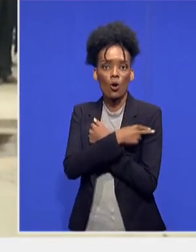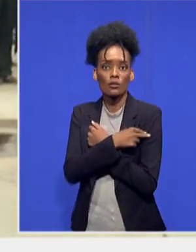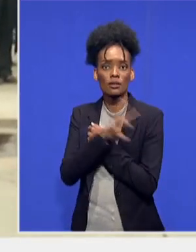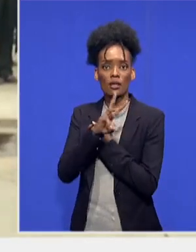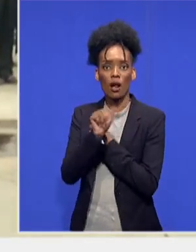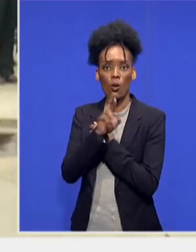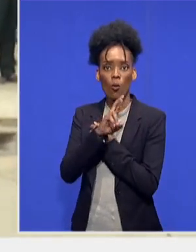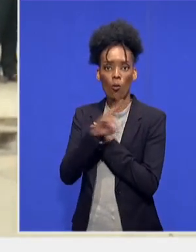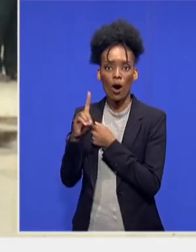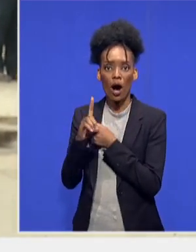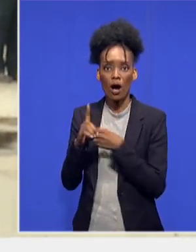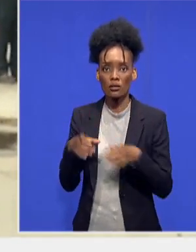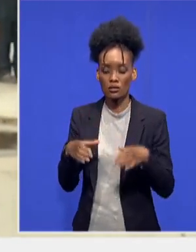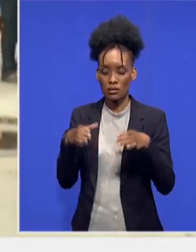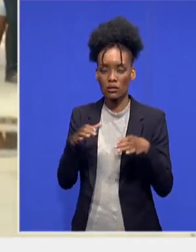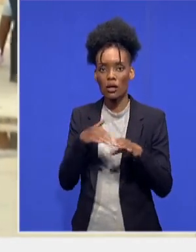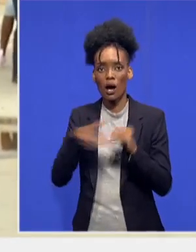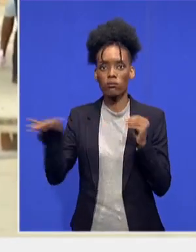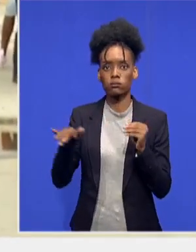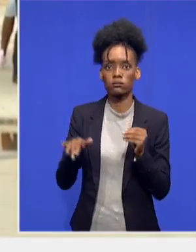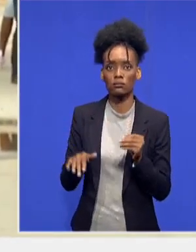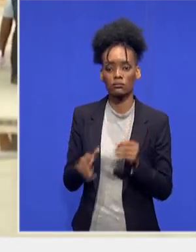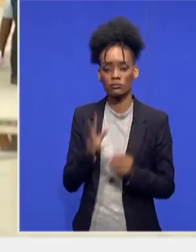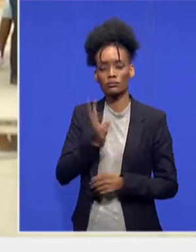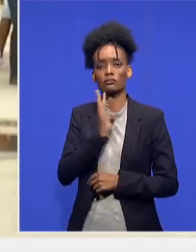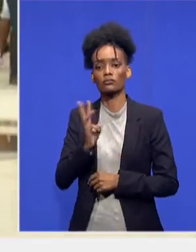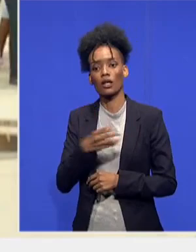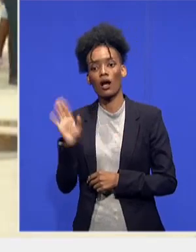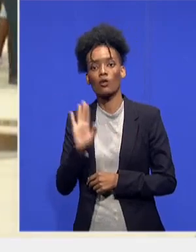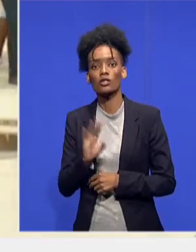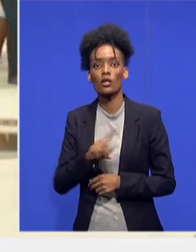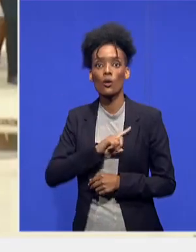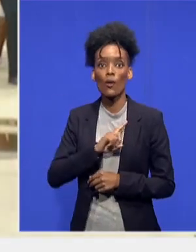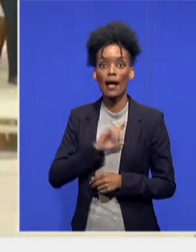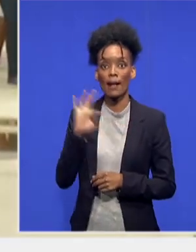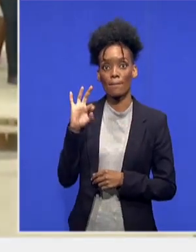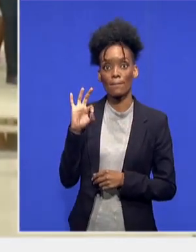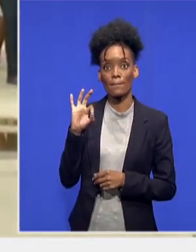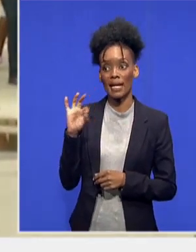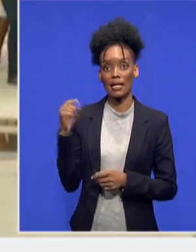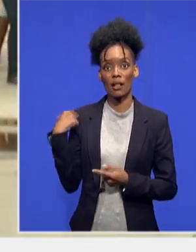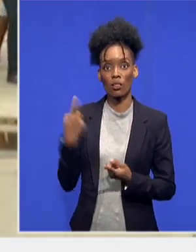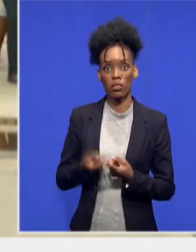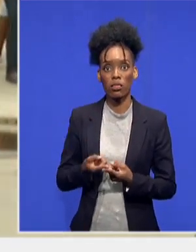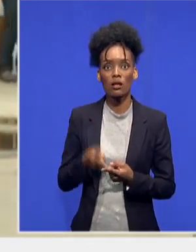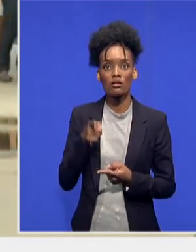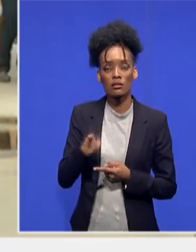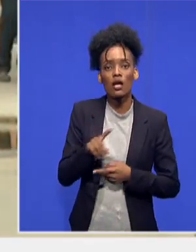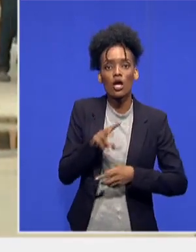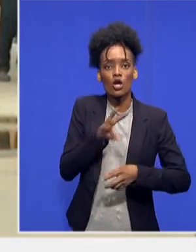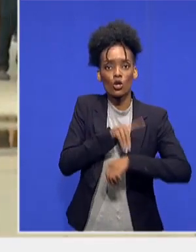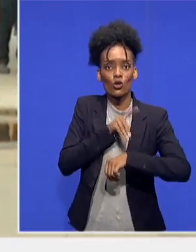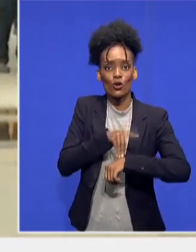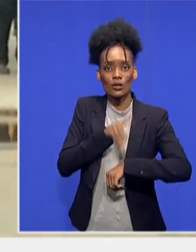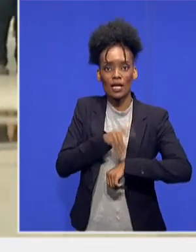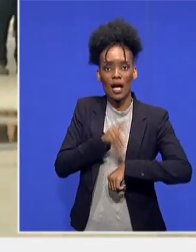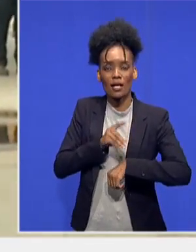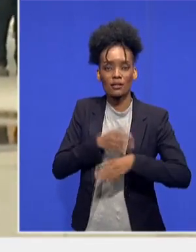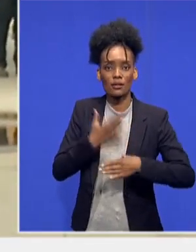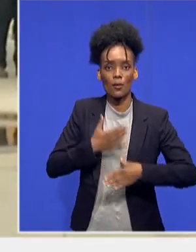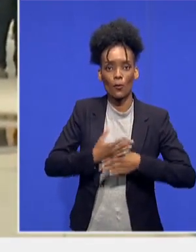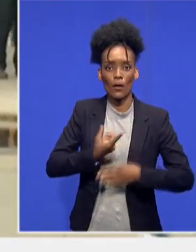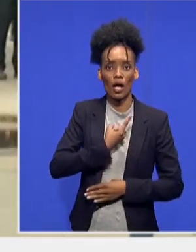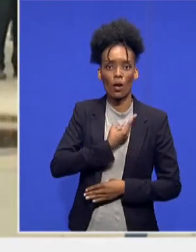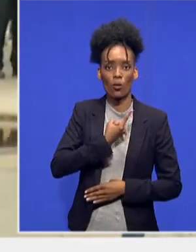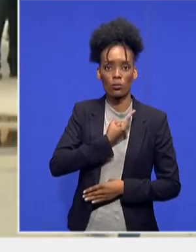patients, assisting doctors, because since Monday doctors have been the ones at the forefront who've been doing all the work and